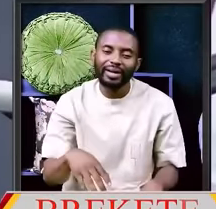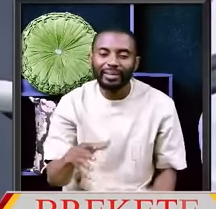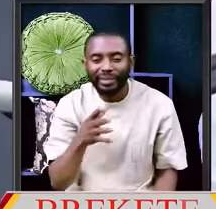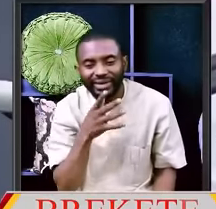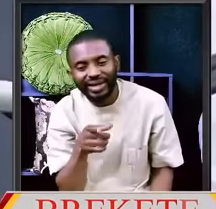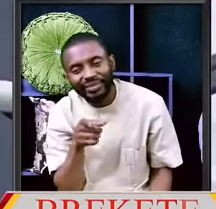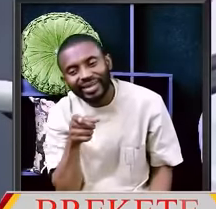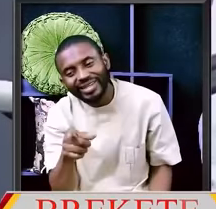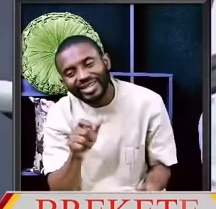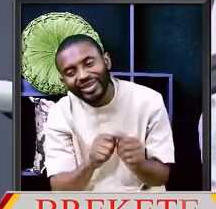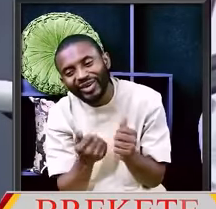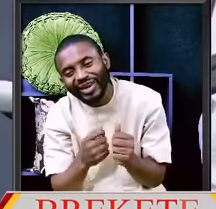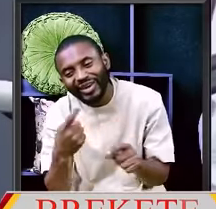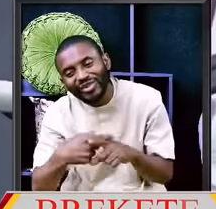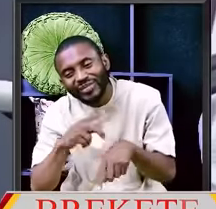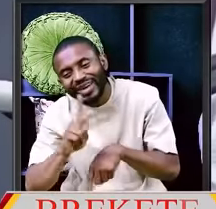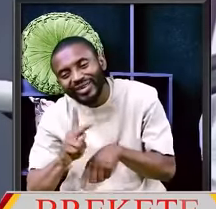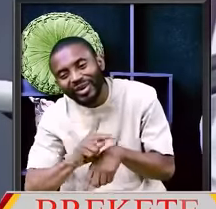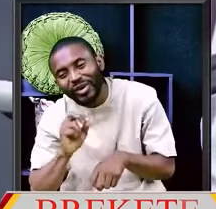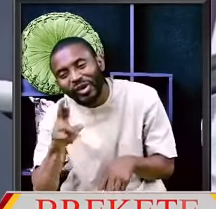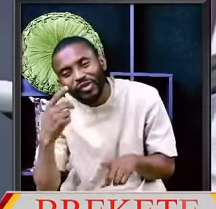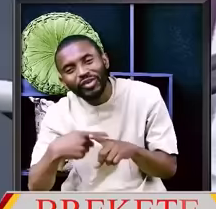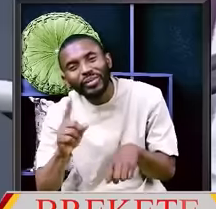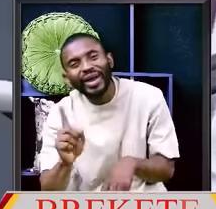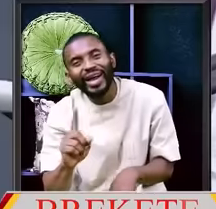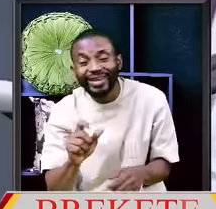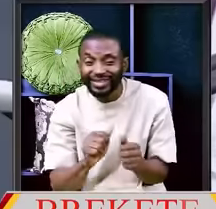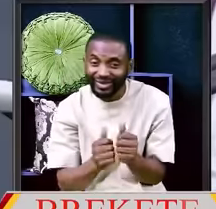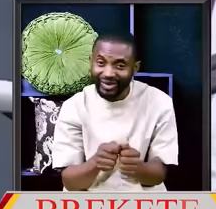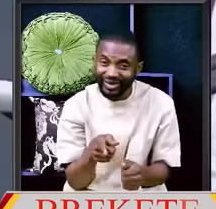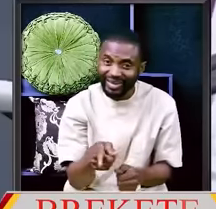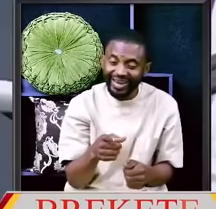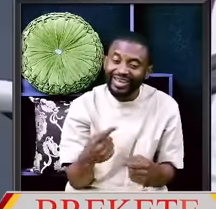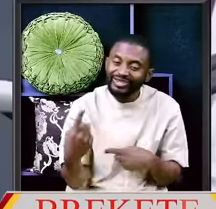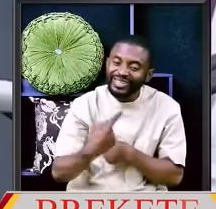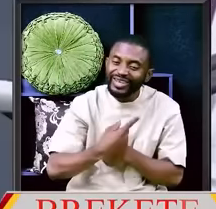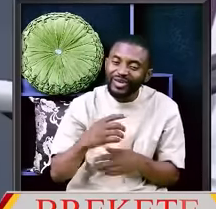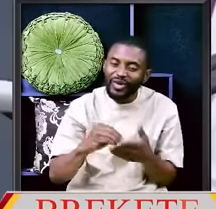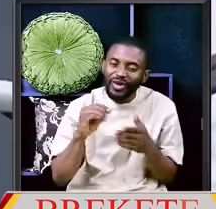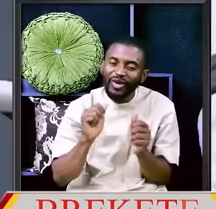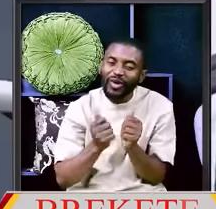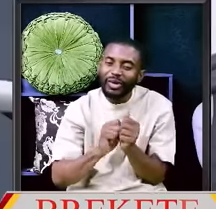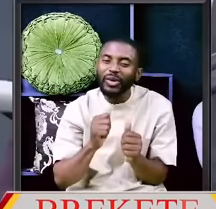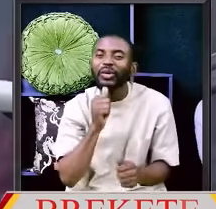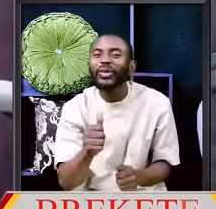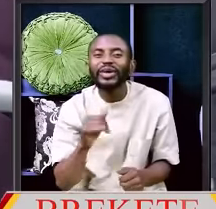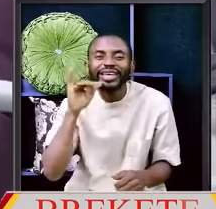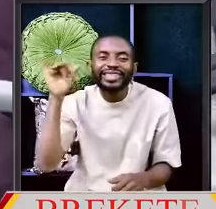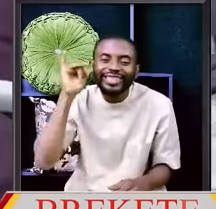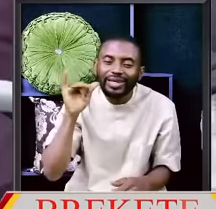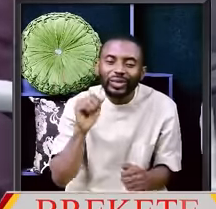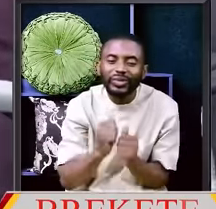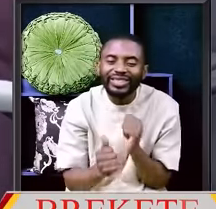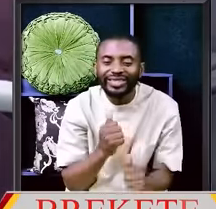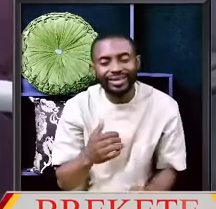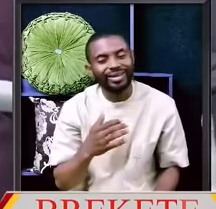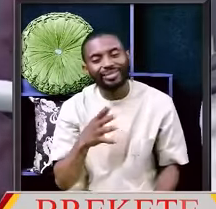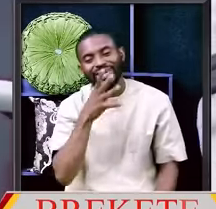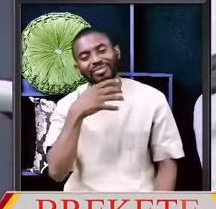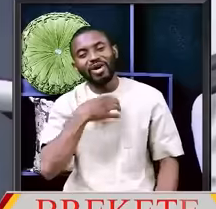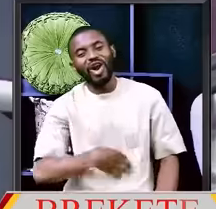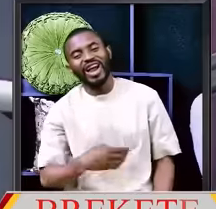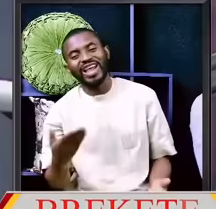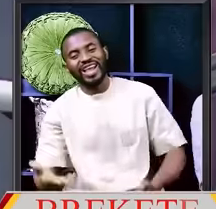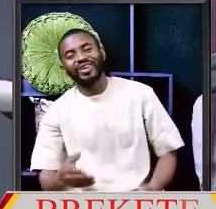This corner from Kaduna have been for the. Said, now today own, I've been now yesterday own. Madam, hunger day this